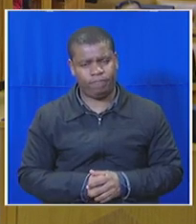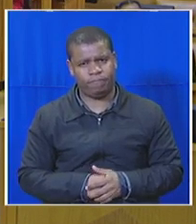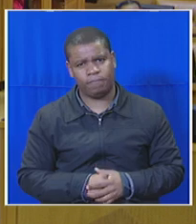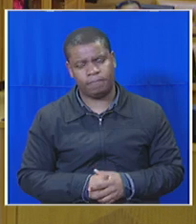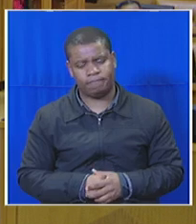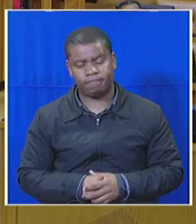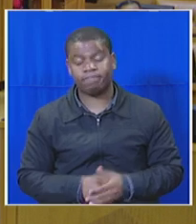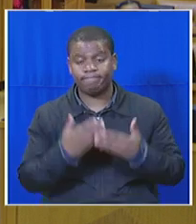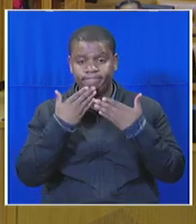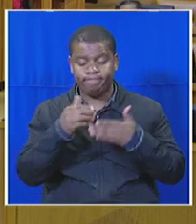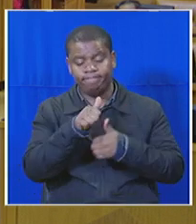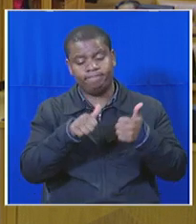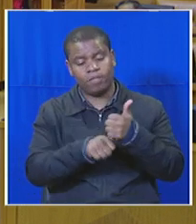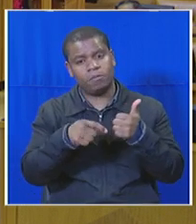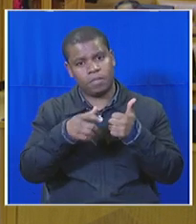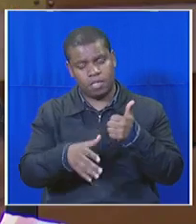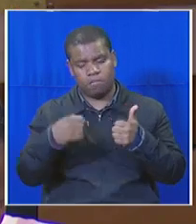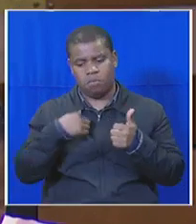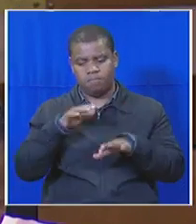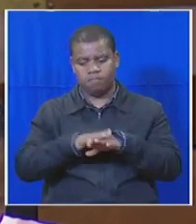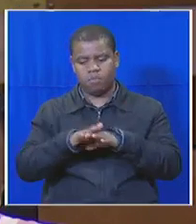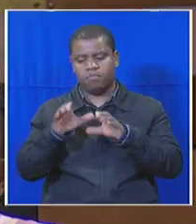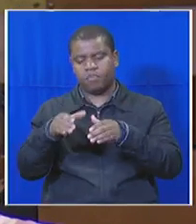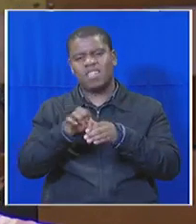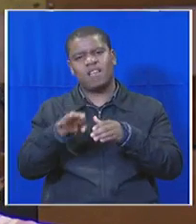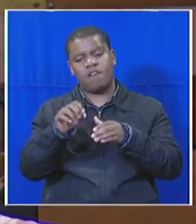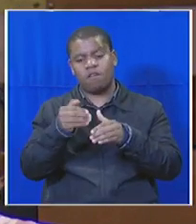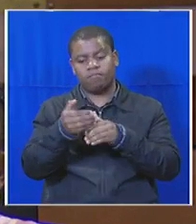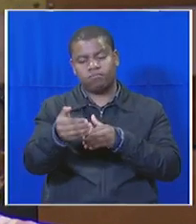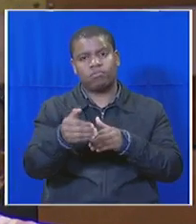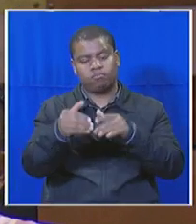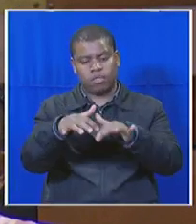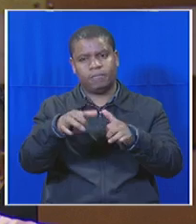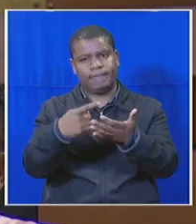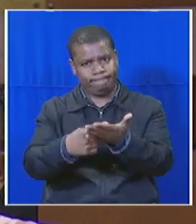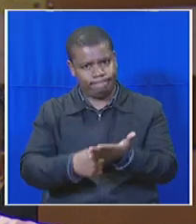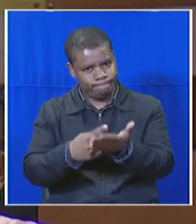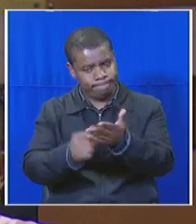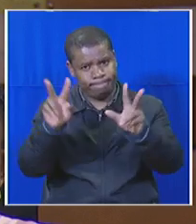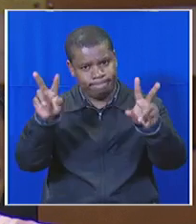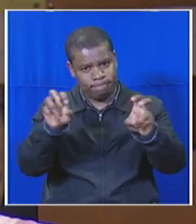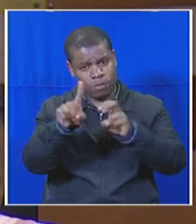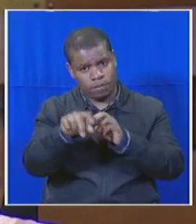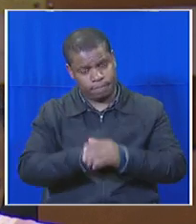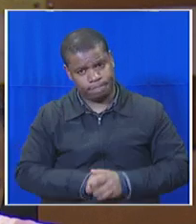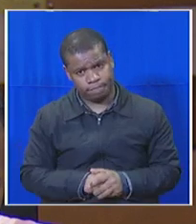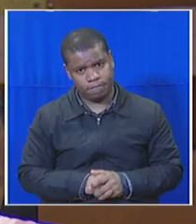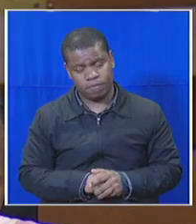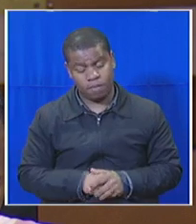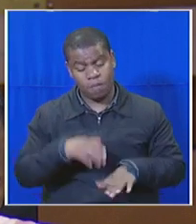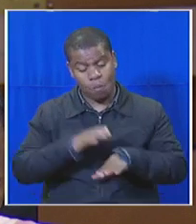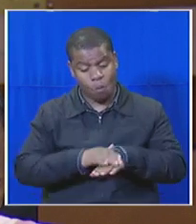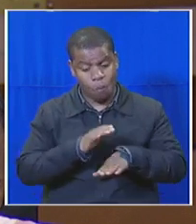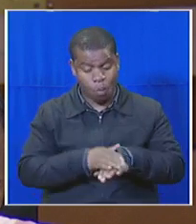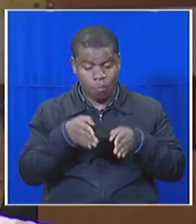Thank you, Deputy Speaker. I rise on behalf of the EFF that in its next sitting, the House debates mechanism